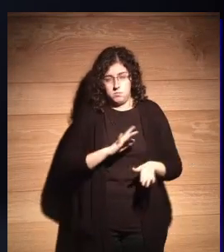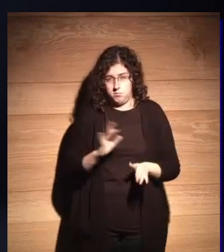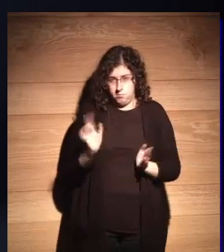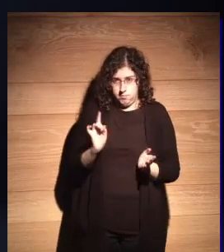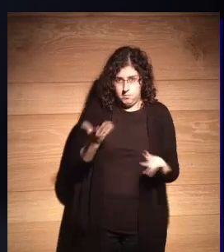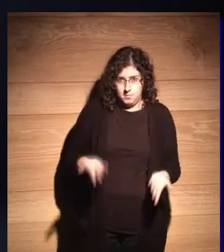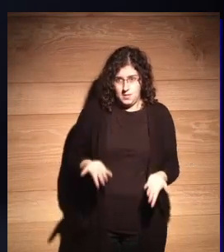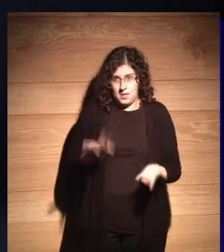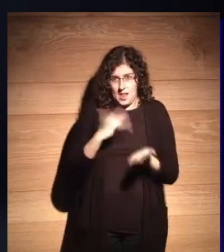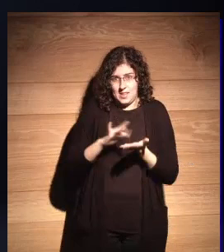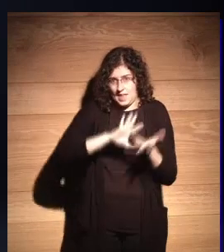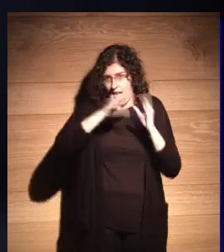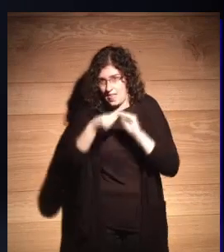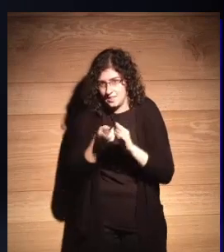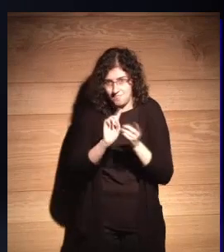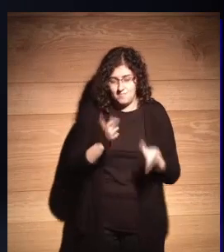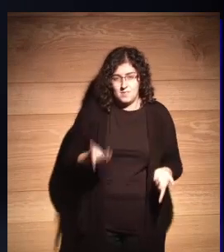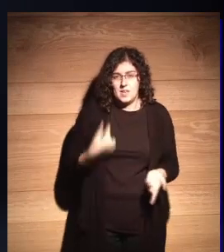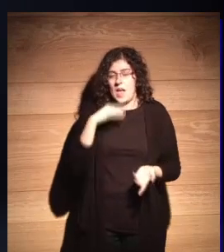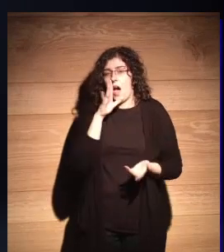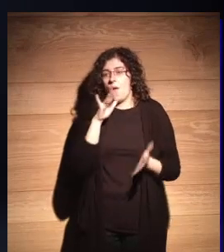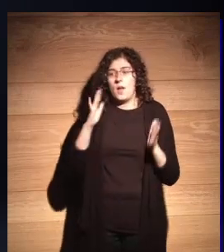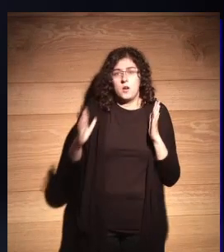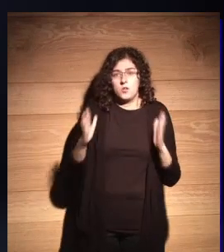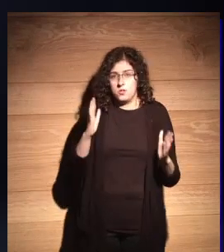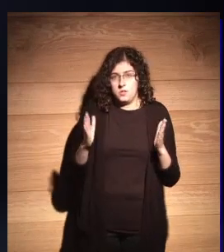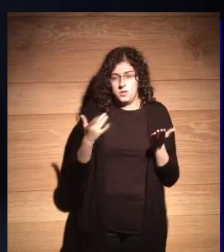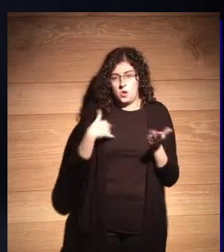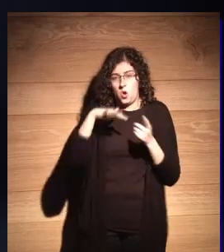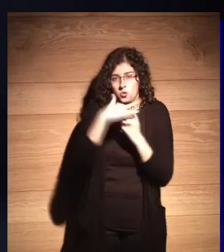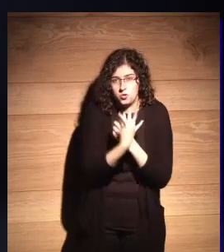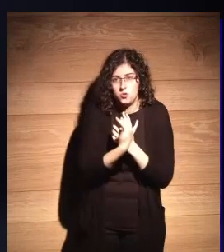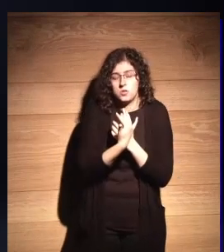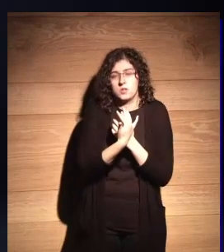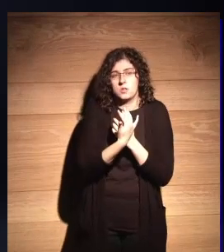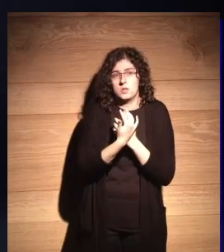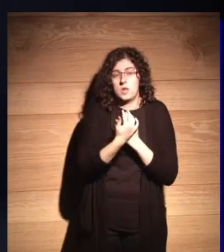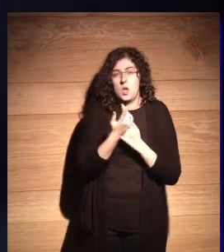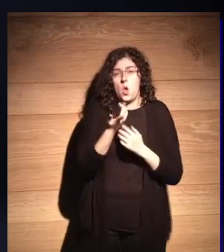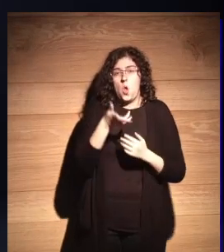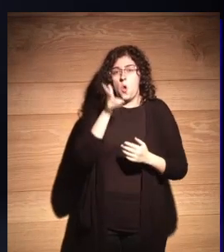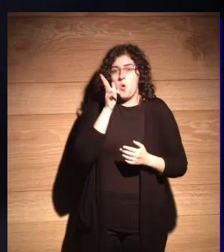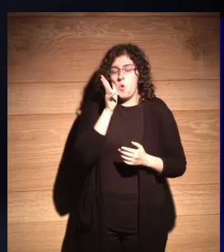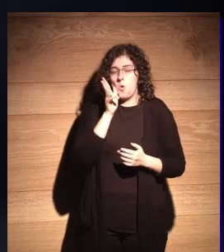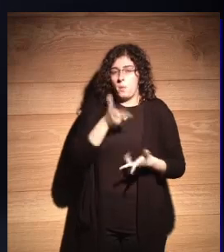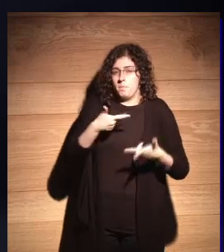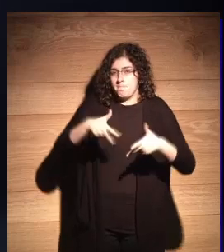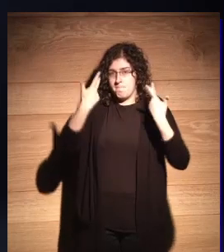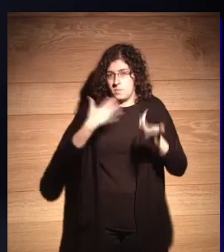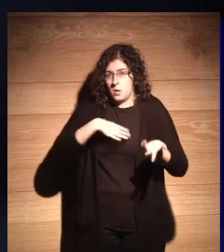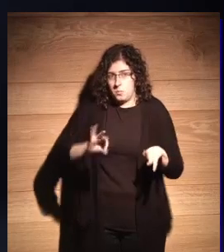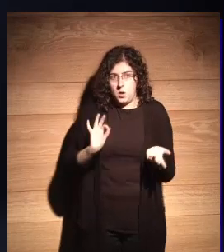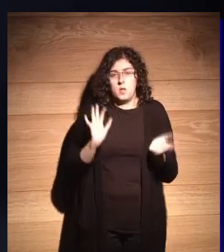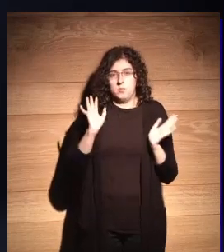now I'm in the position where I can go there on my own expense and just do